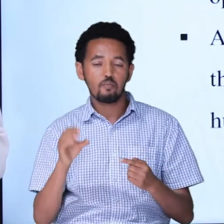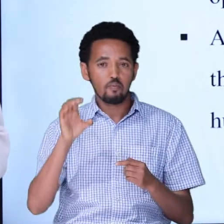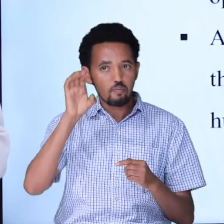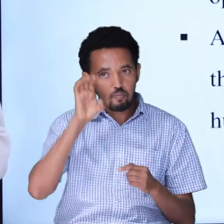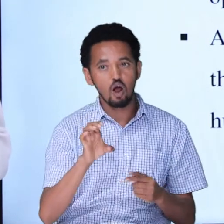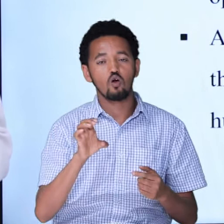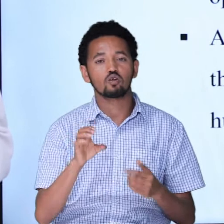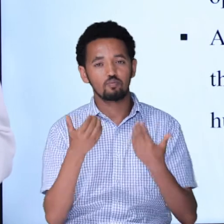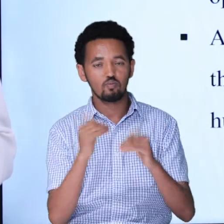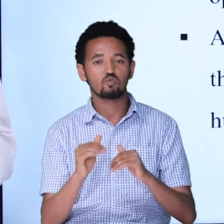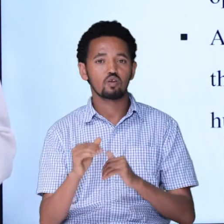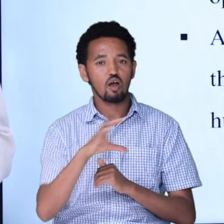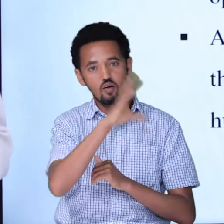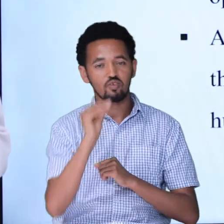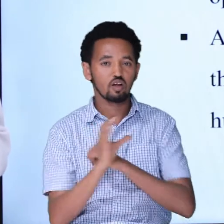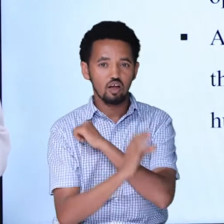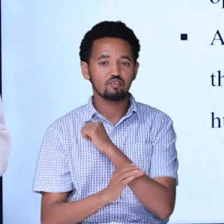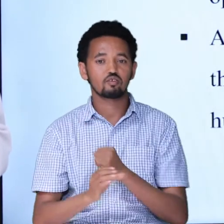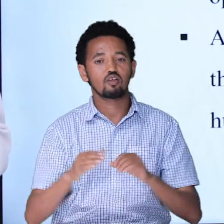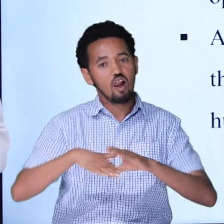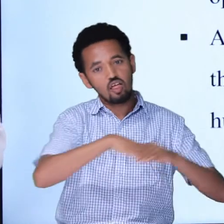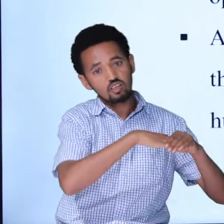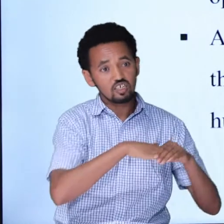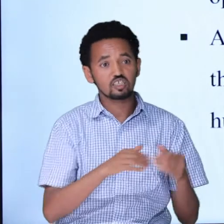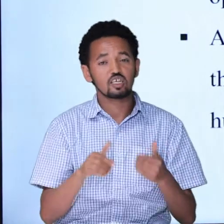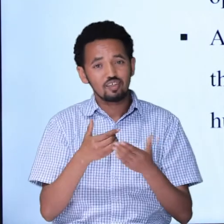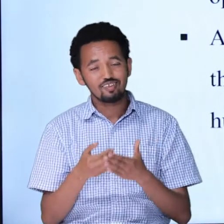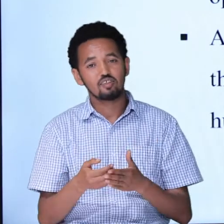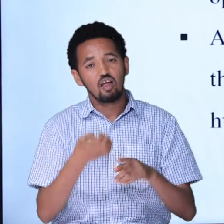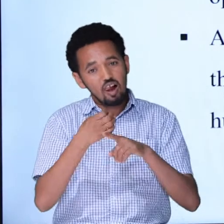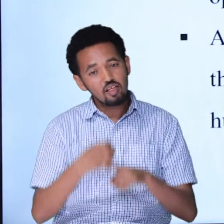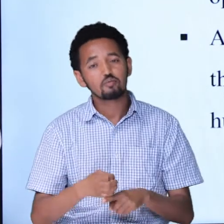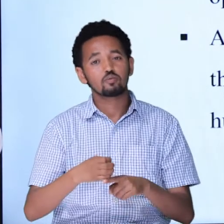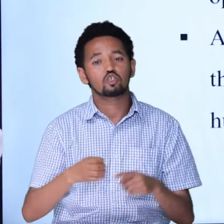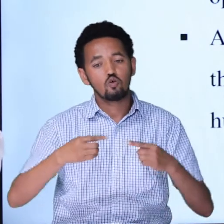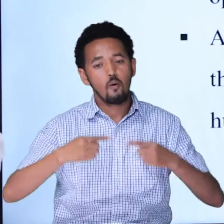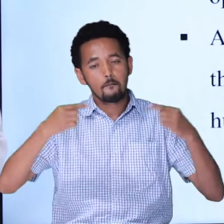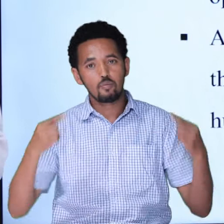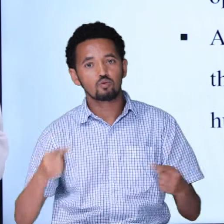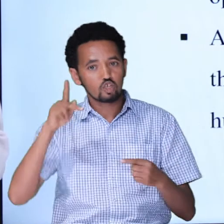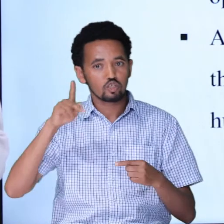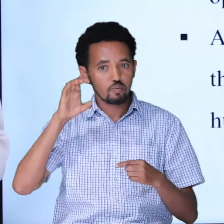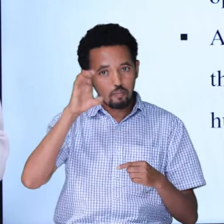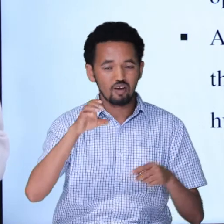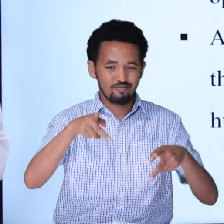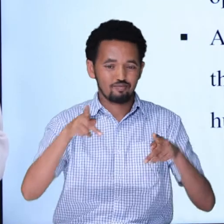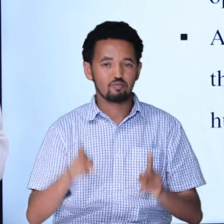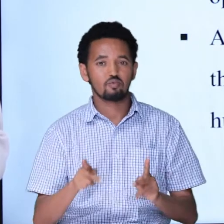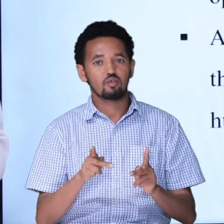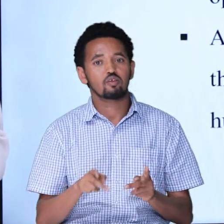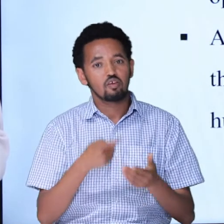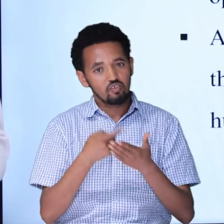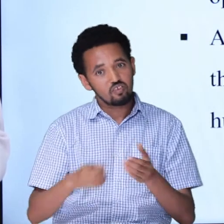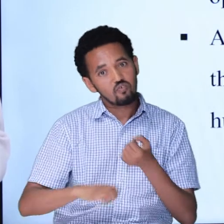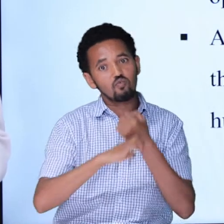most African countries, the African leaders, they eliminate the opposition party. It affects